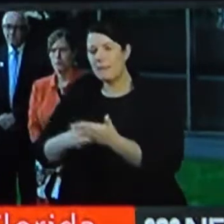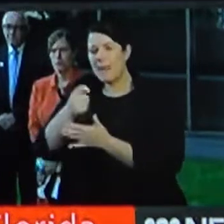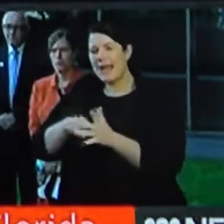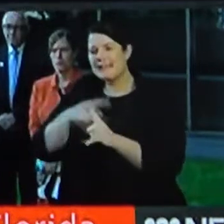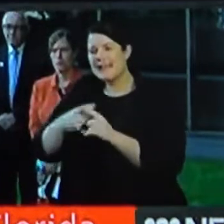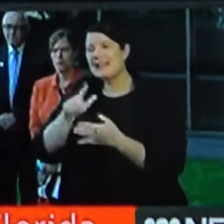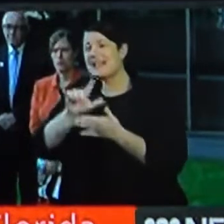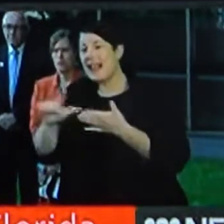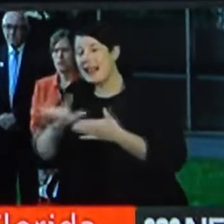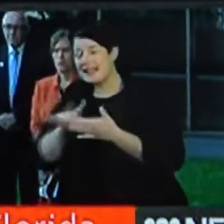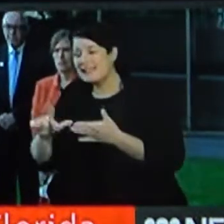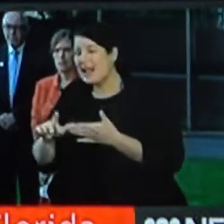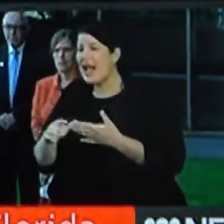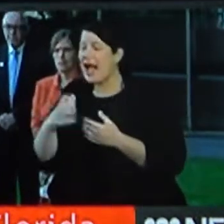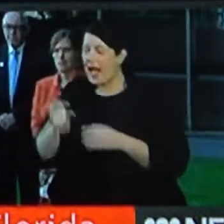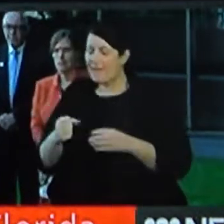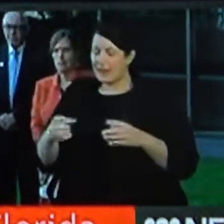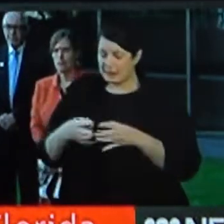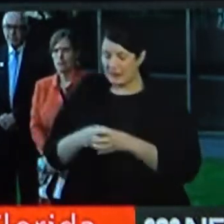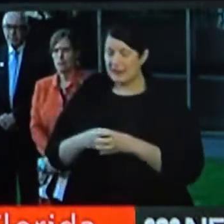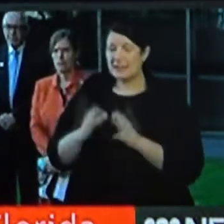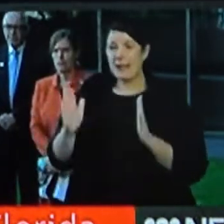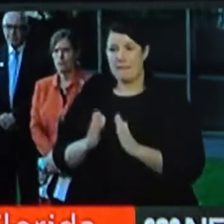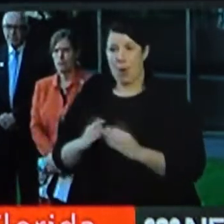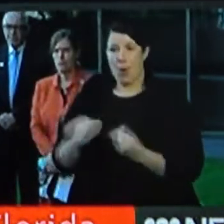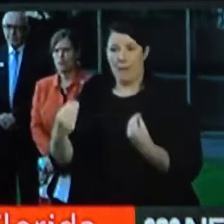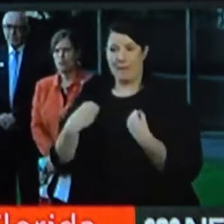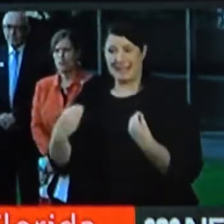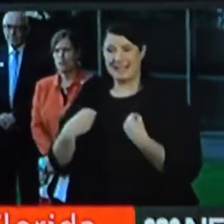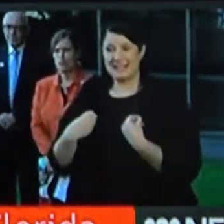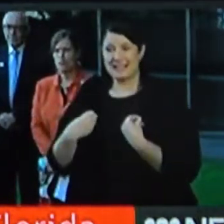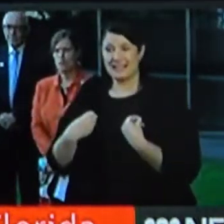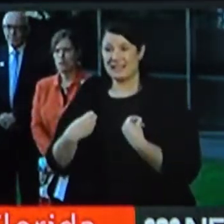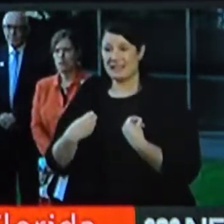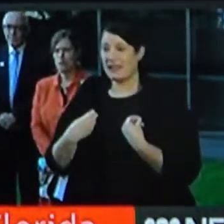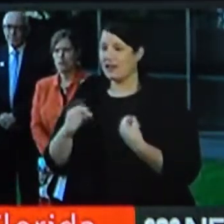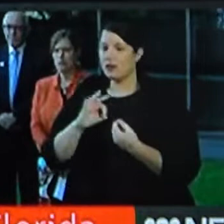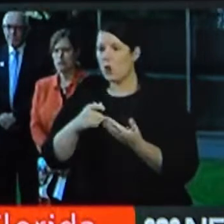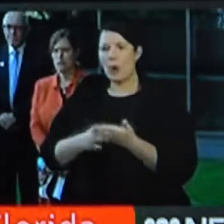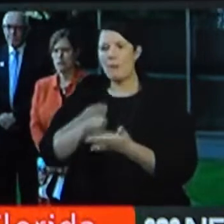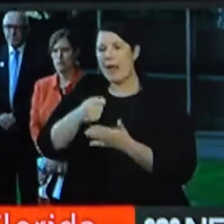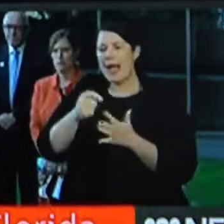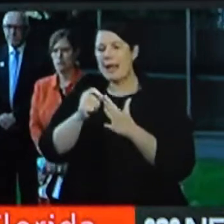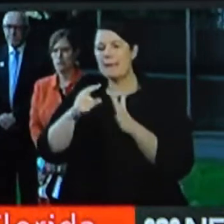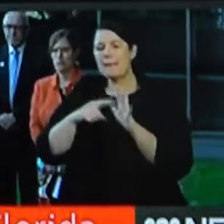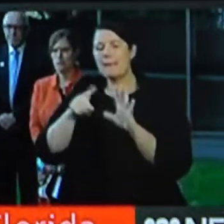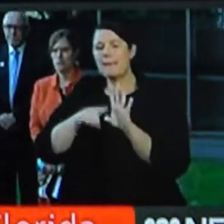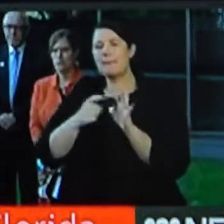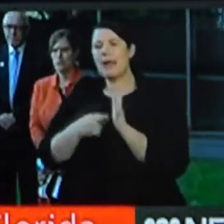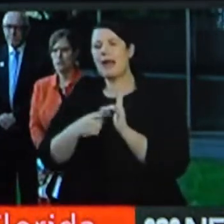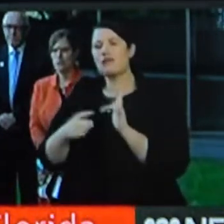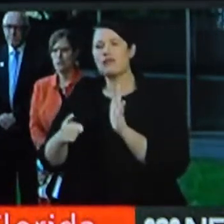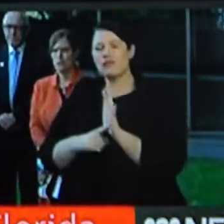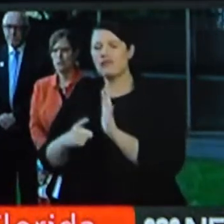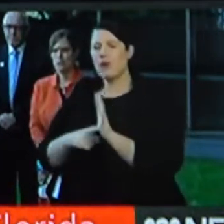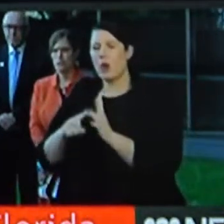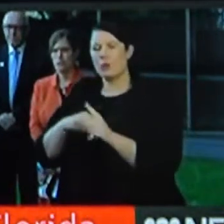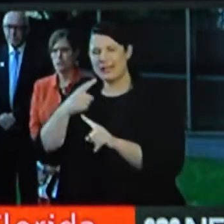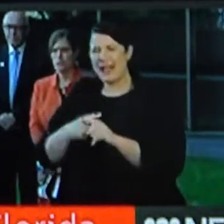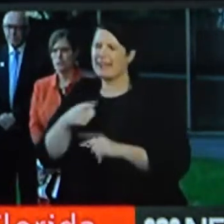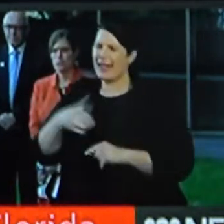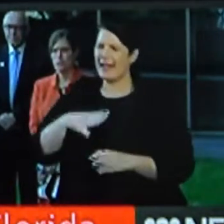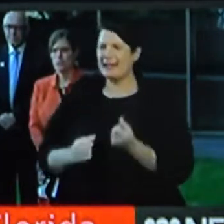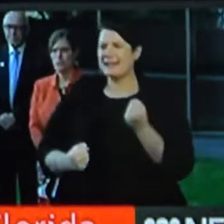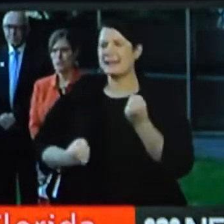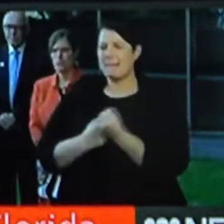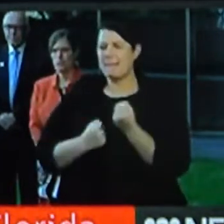rates and charges, there's a proportion of smaller businesses who don't pay payroll tax or other taxes who need that support. And that's why